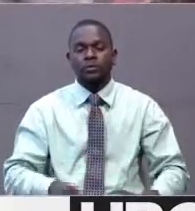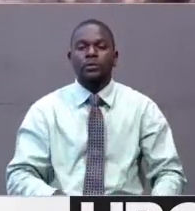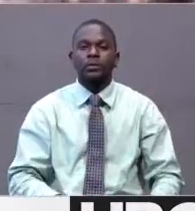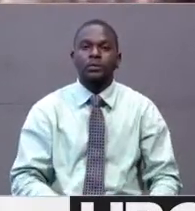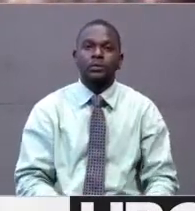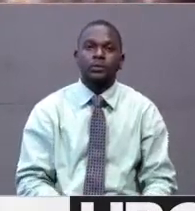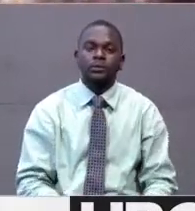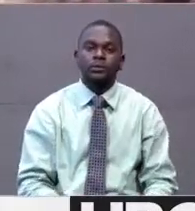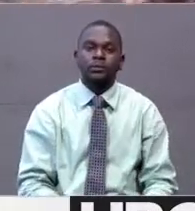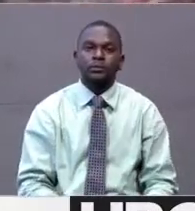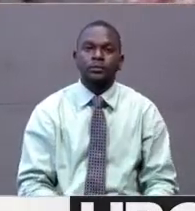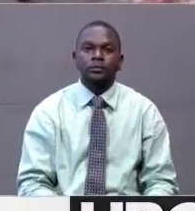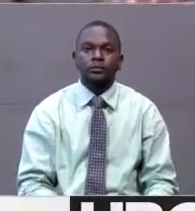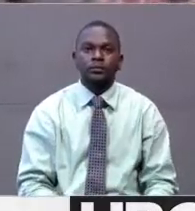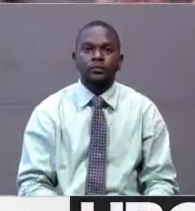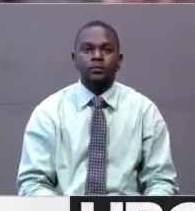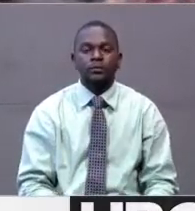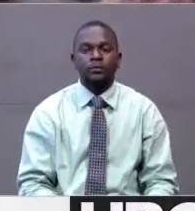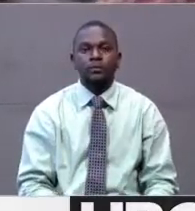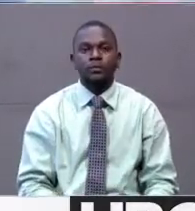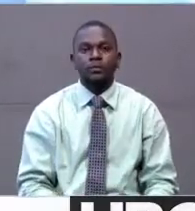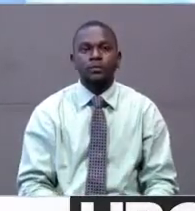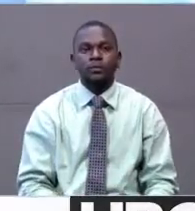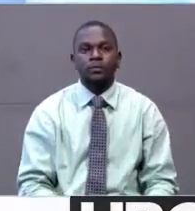Makanold, UBC News.